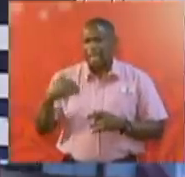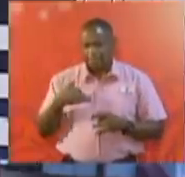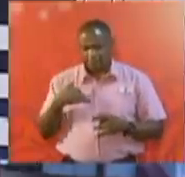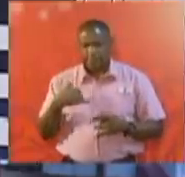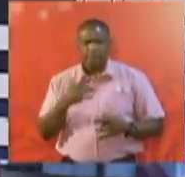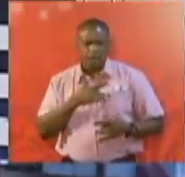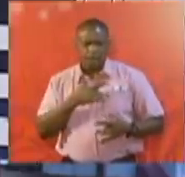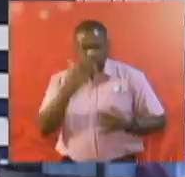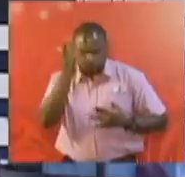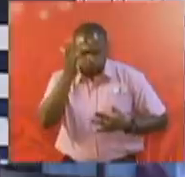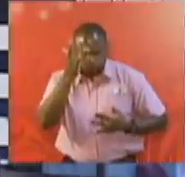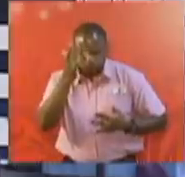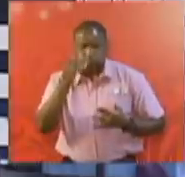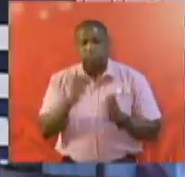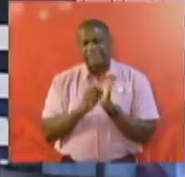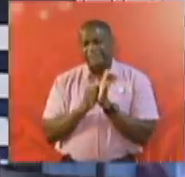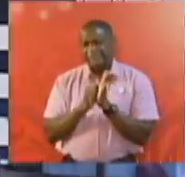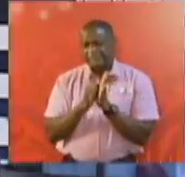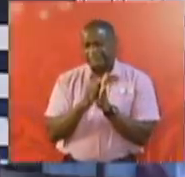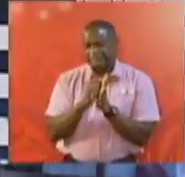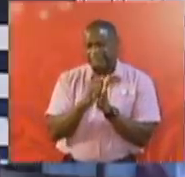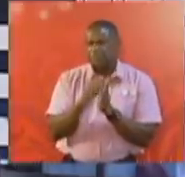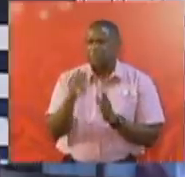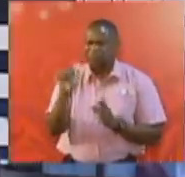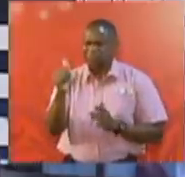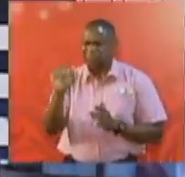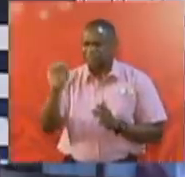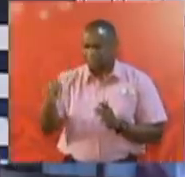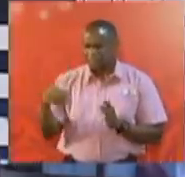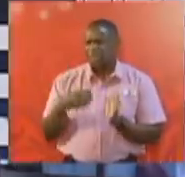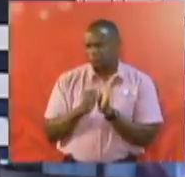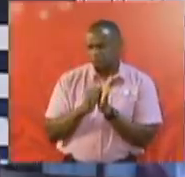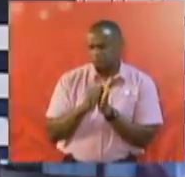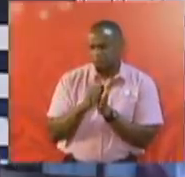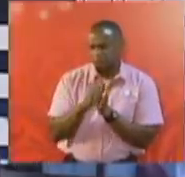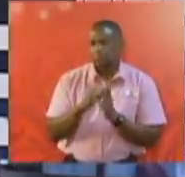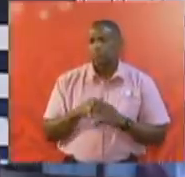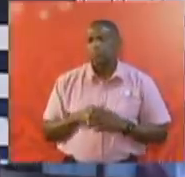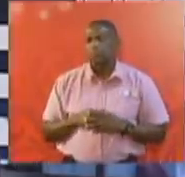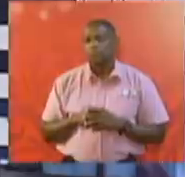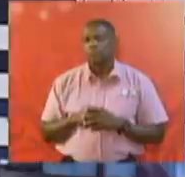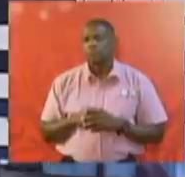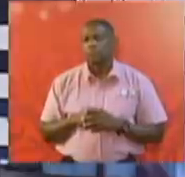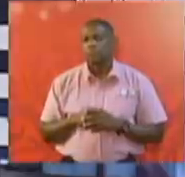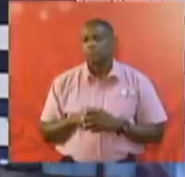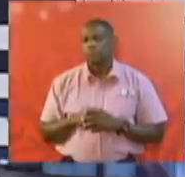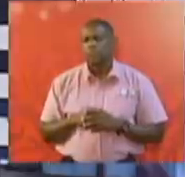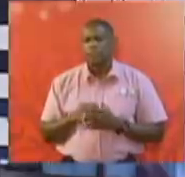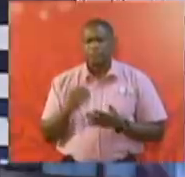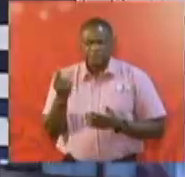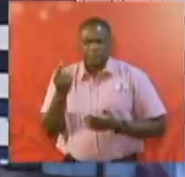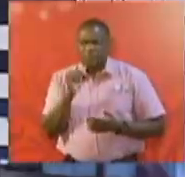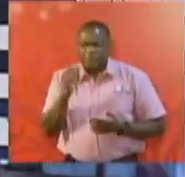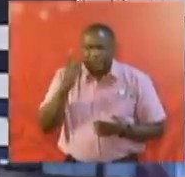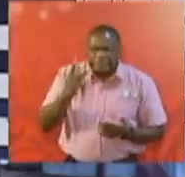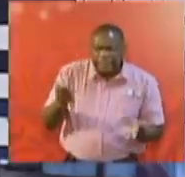10% of people who have died have had some history of ongoing cancer. There is something we're not seeing so much in Trinidad, probably because